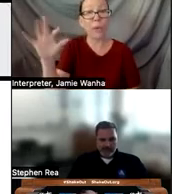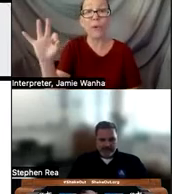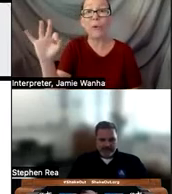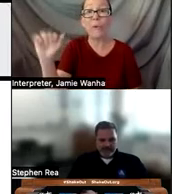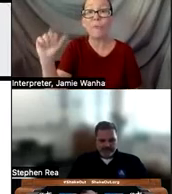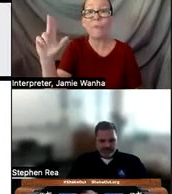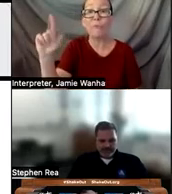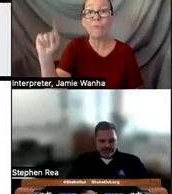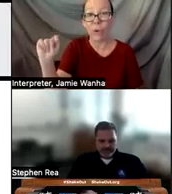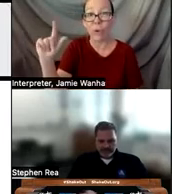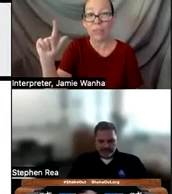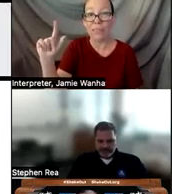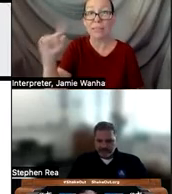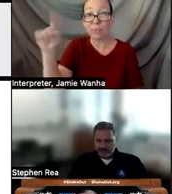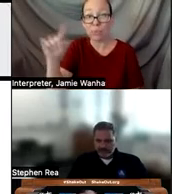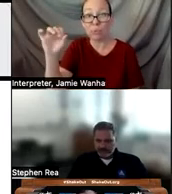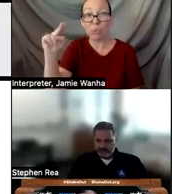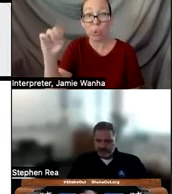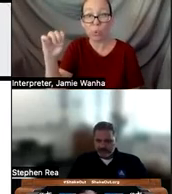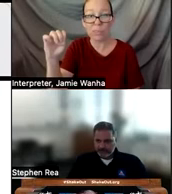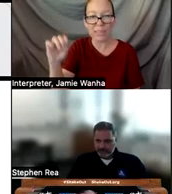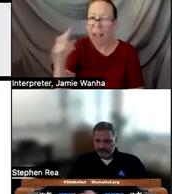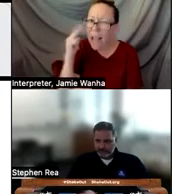I'm seeing the chat that people are having trouble hearing me.